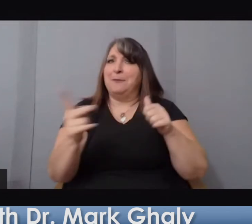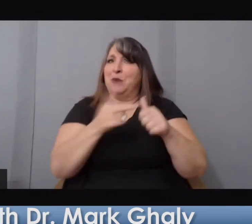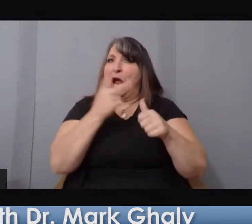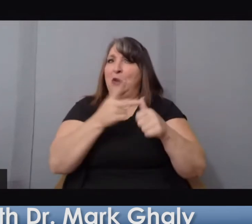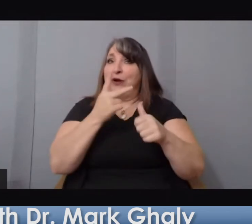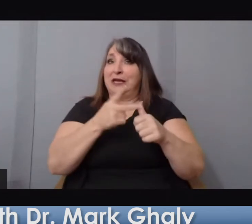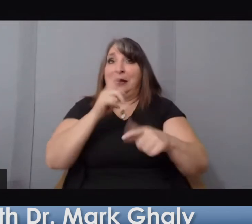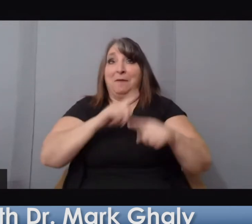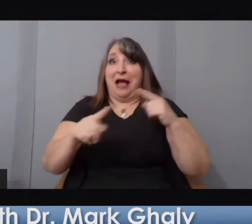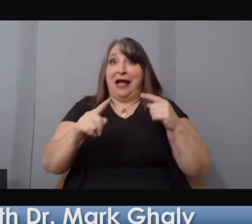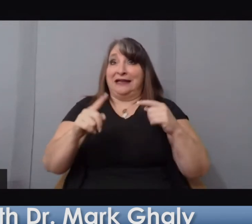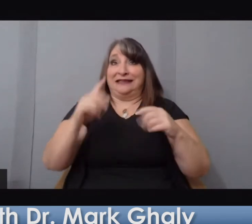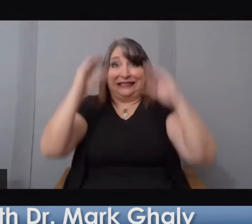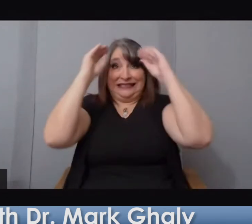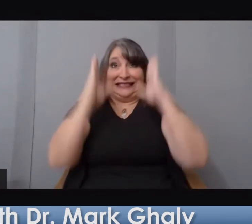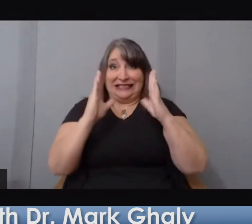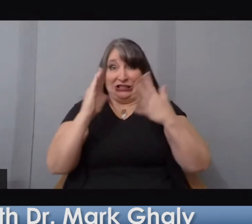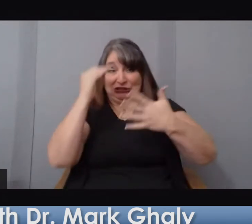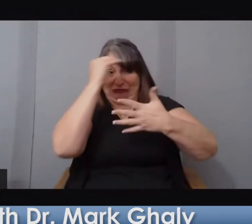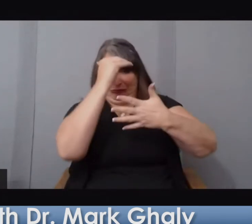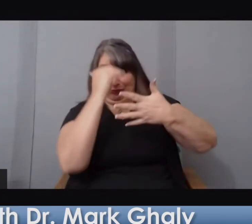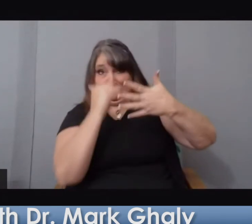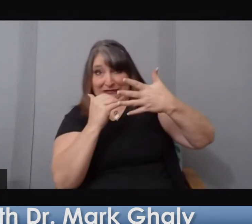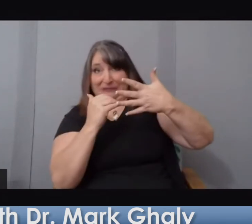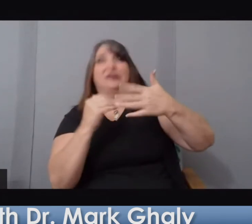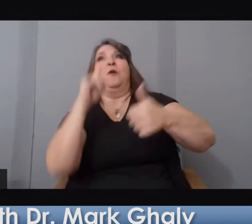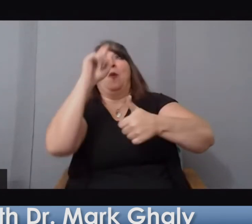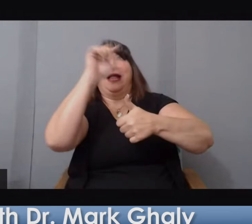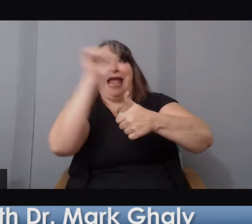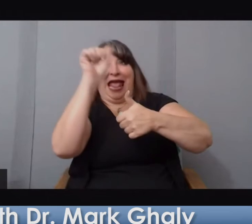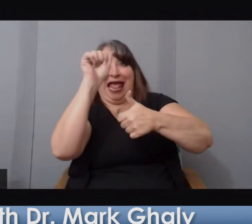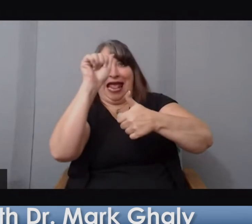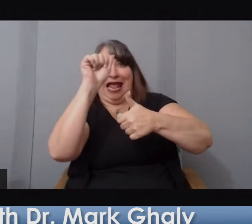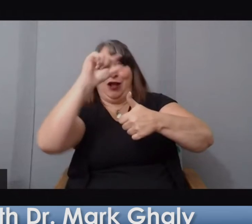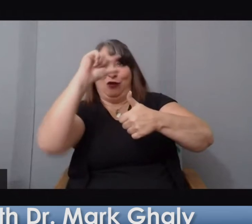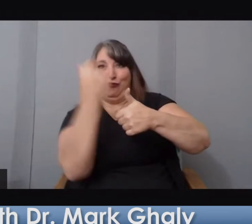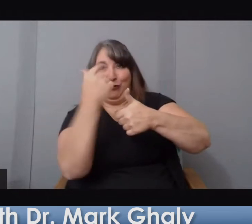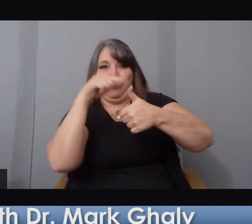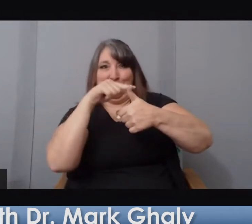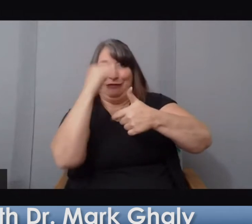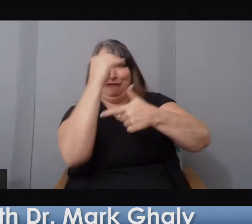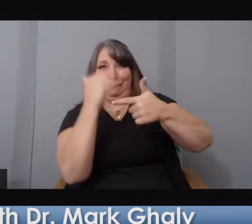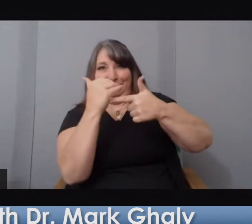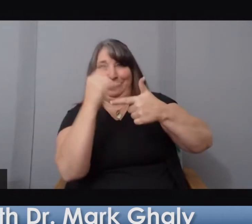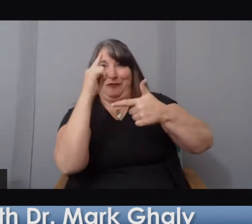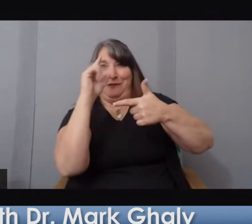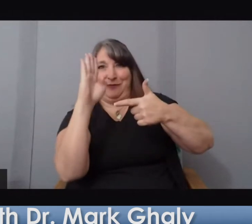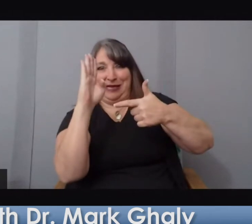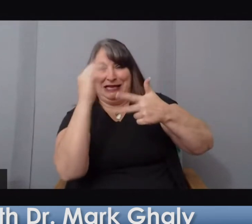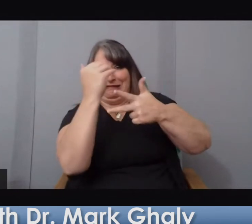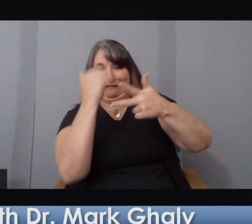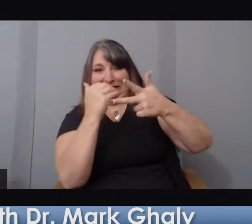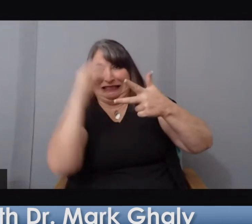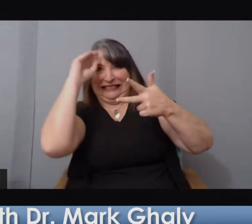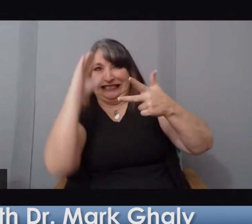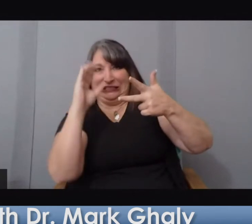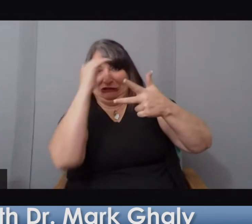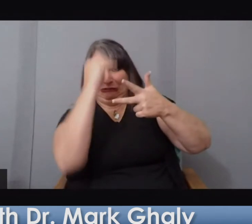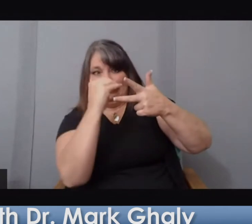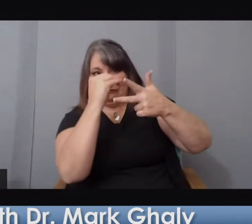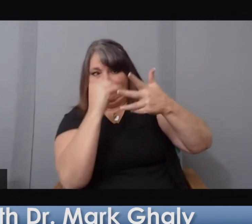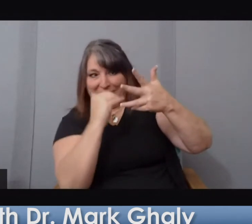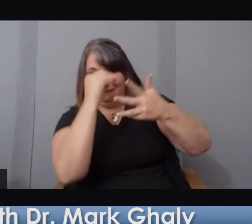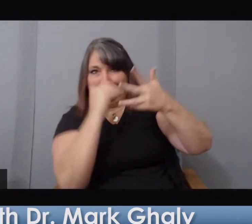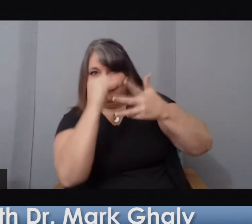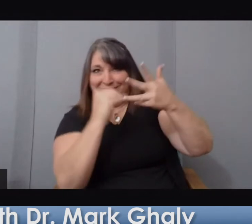exactly where they fall after that 1A priority group is yet to be determined. Alex Michelson,